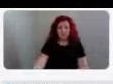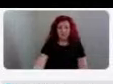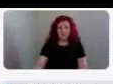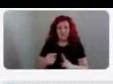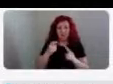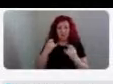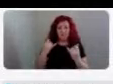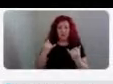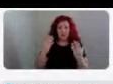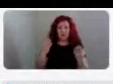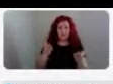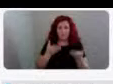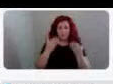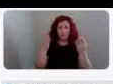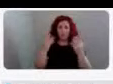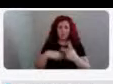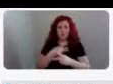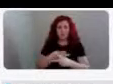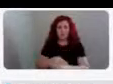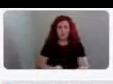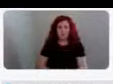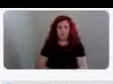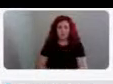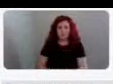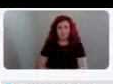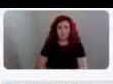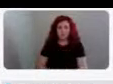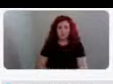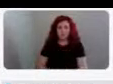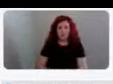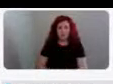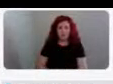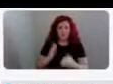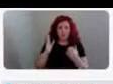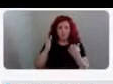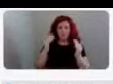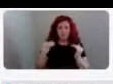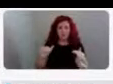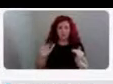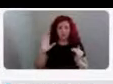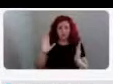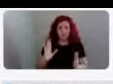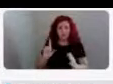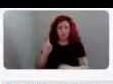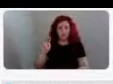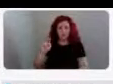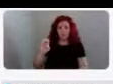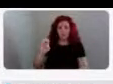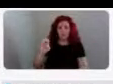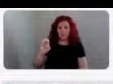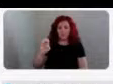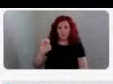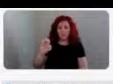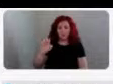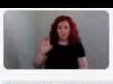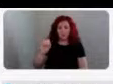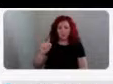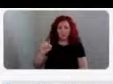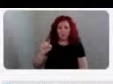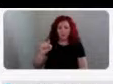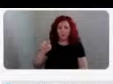you thank you the next speaker is diane coscarelli diane can you unmute